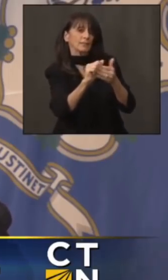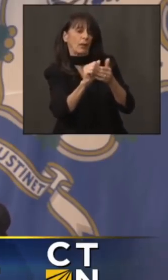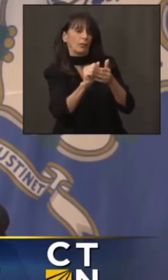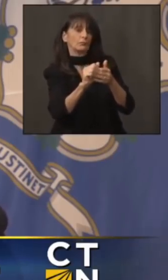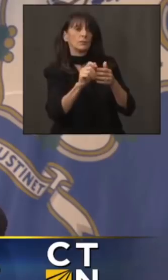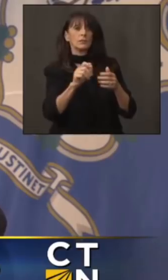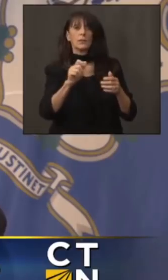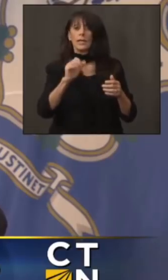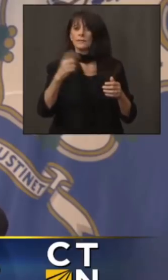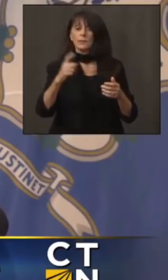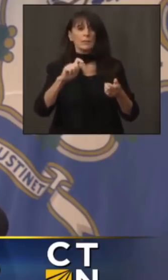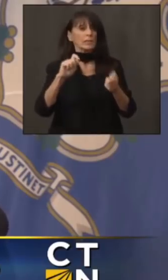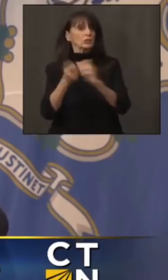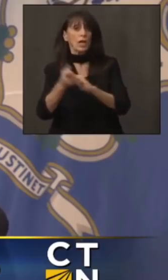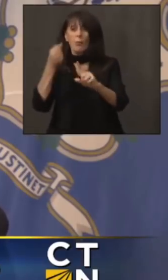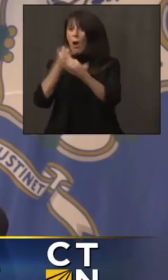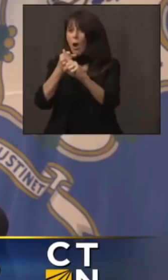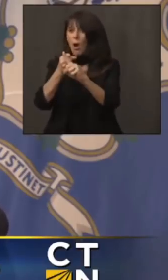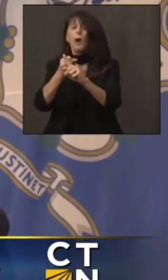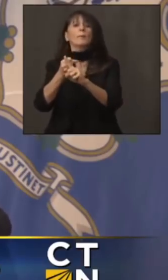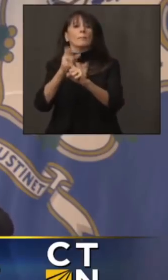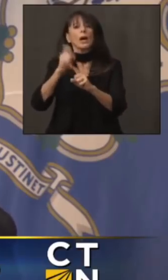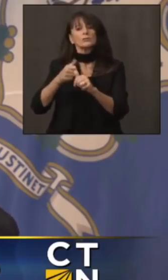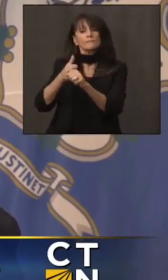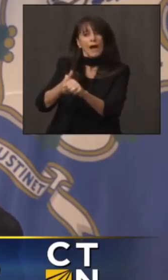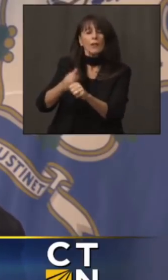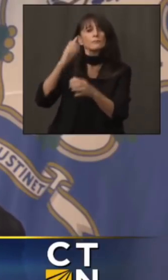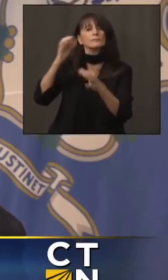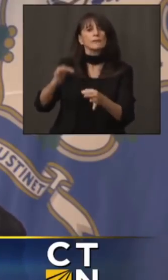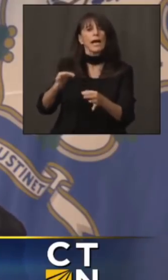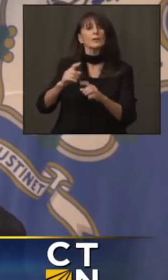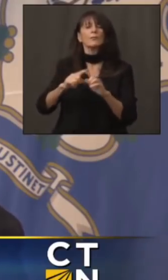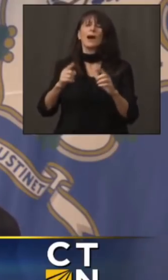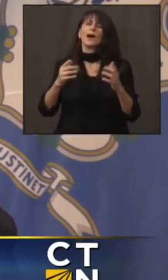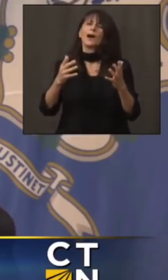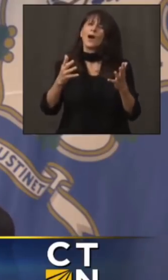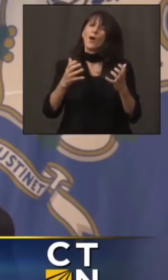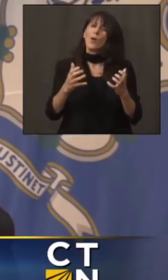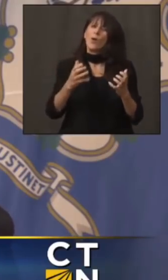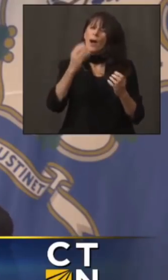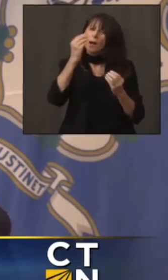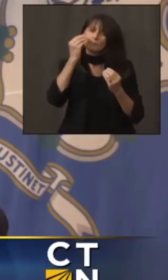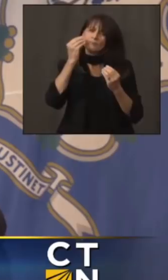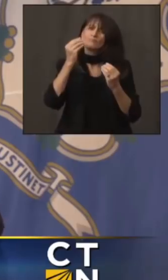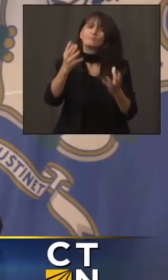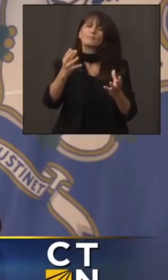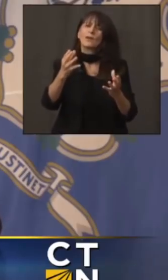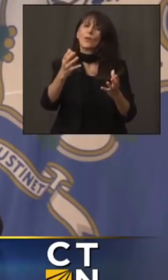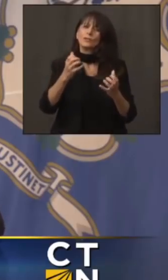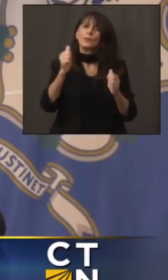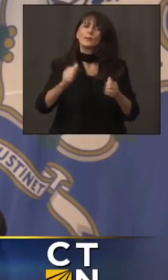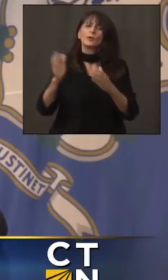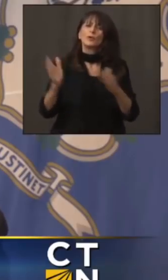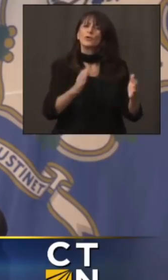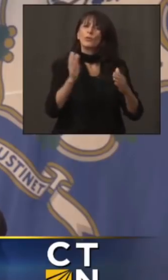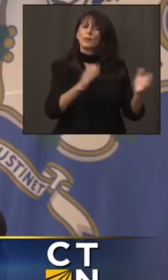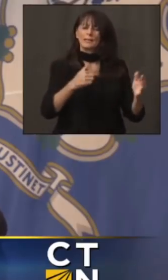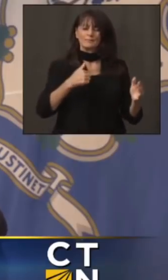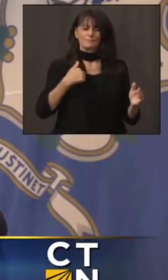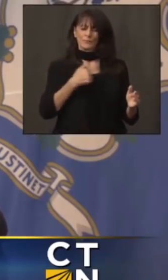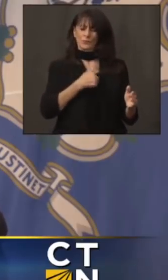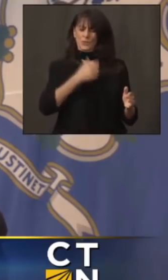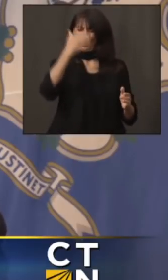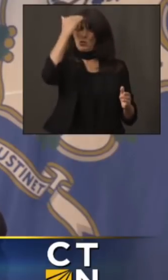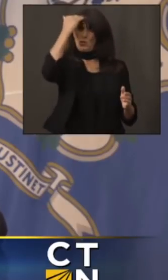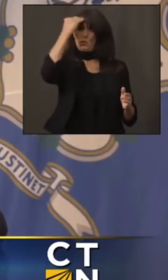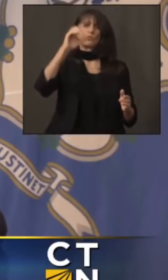I mentioned, Norwich and Danbury, but also try and give people a sense of what they can plan for going forward. We always knew October, November were going to